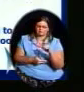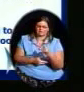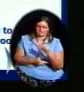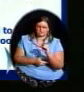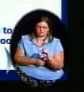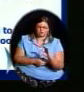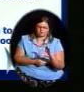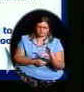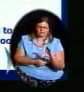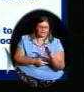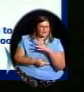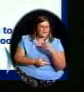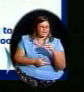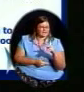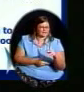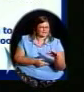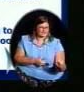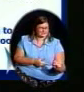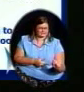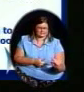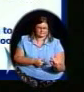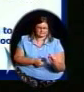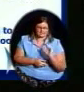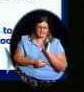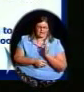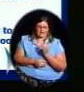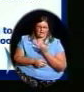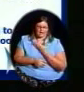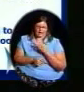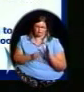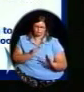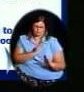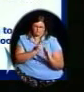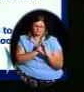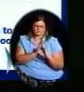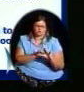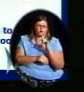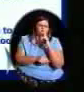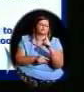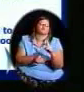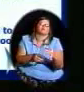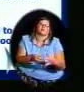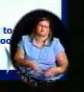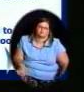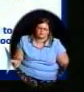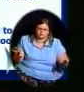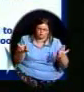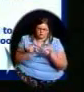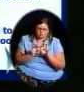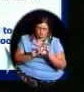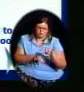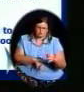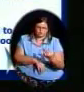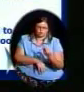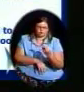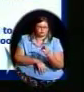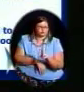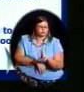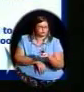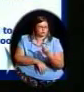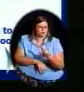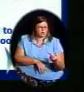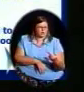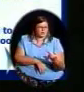Kansas. Okay, our prevention efforts are very critical at junior high and high school. Those are